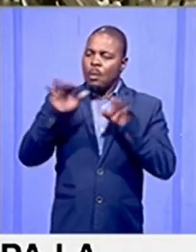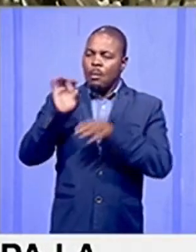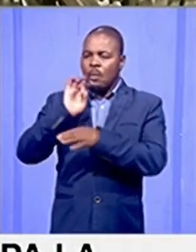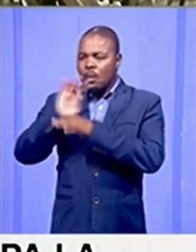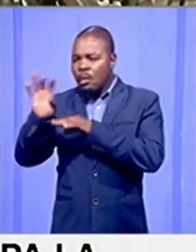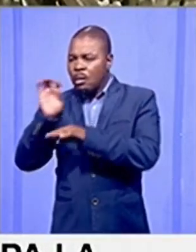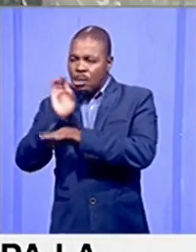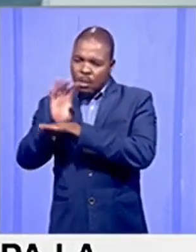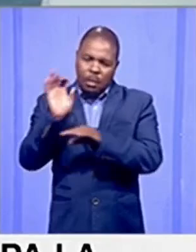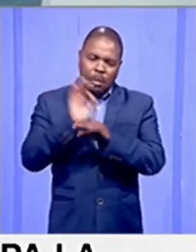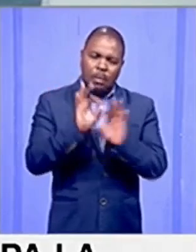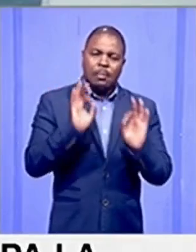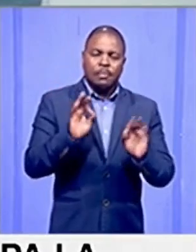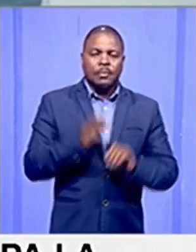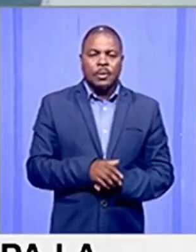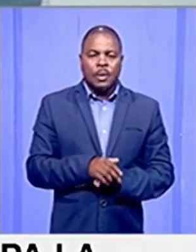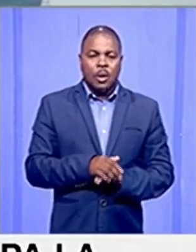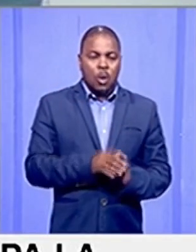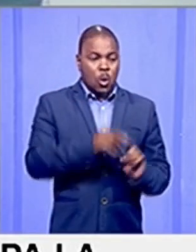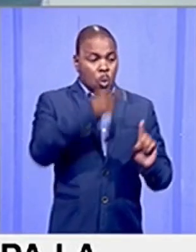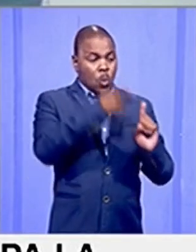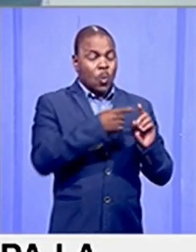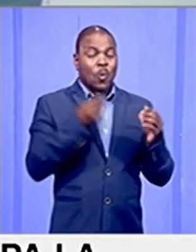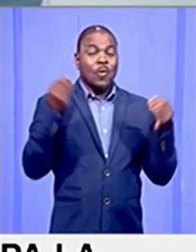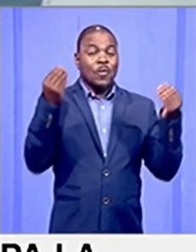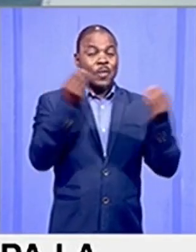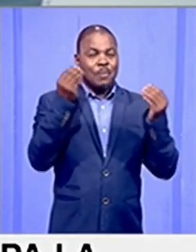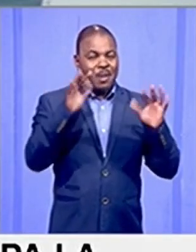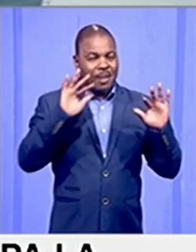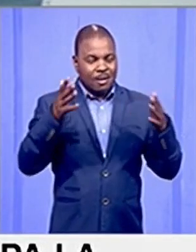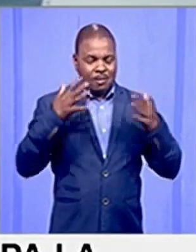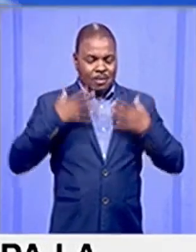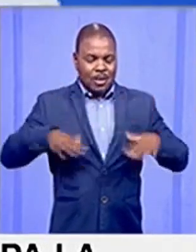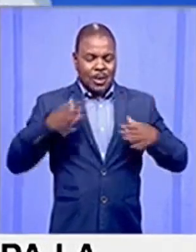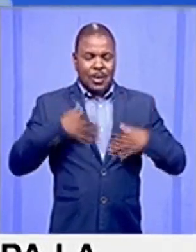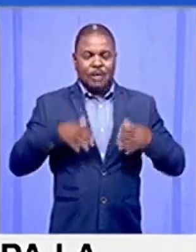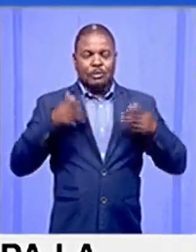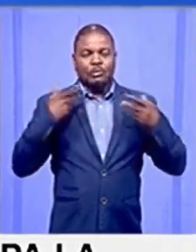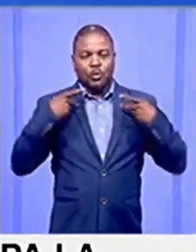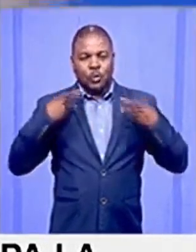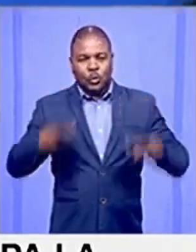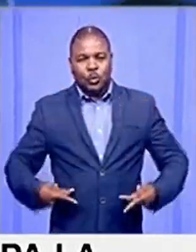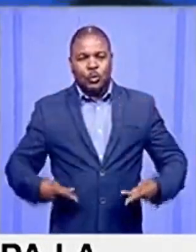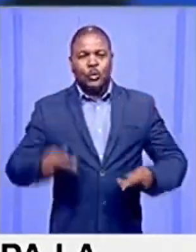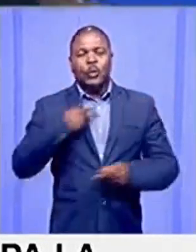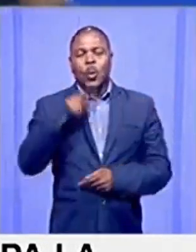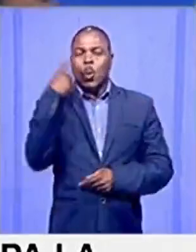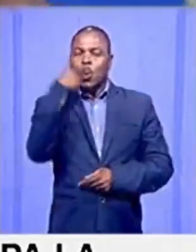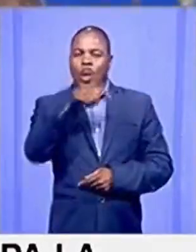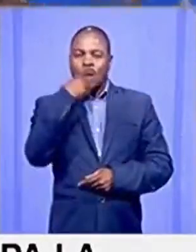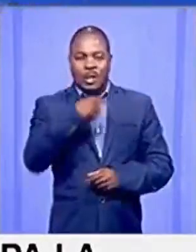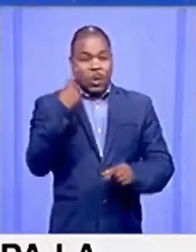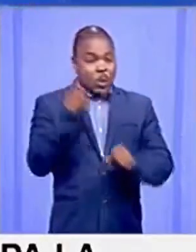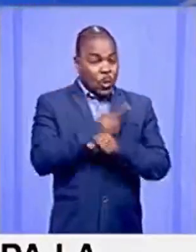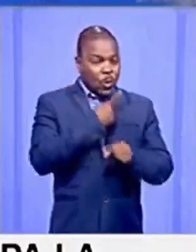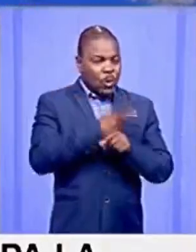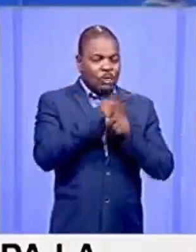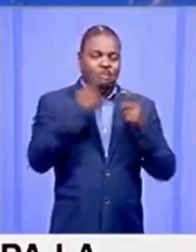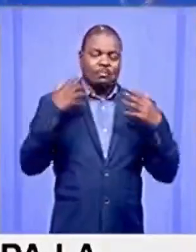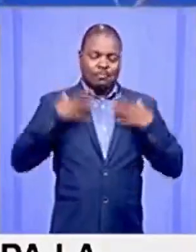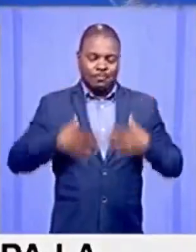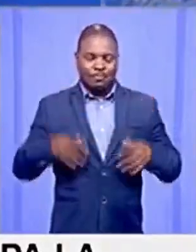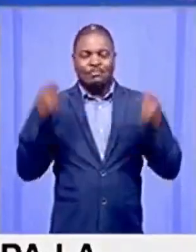matsatsi ha o dutse le yena. Makgoe o ile a tuma ka sutu ya hae e tshweu eo a neng a atisa ho e apara ho